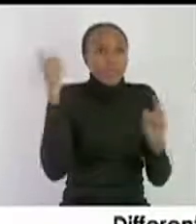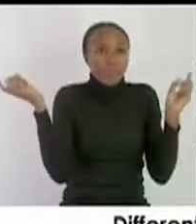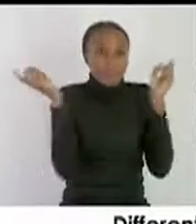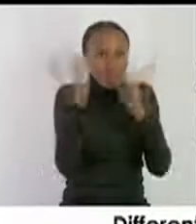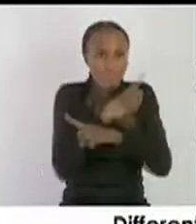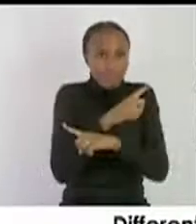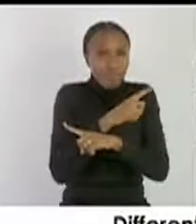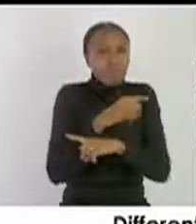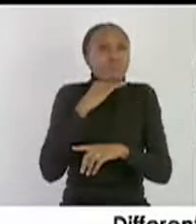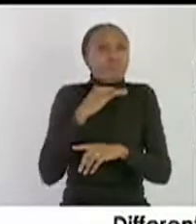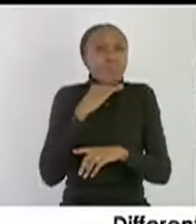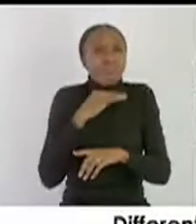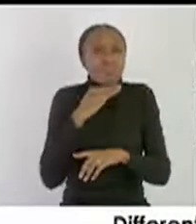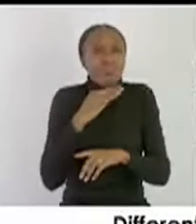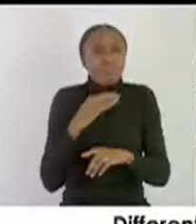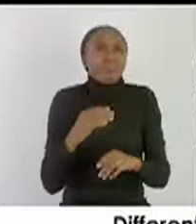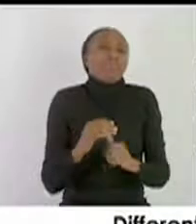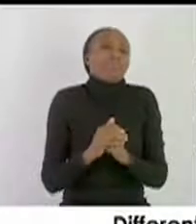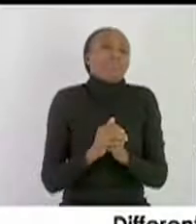truth.